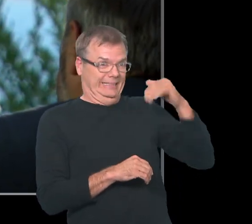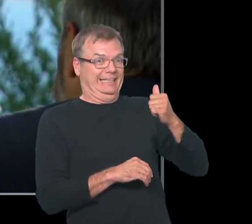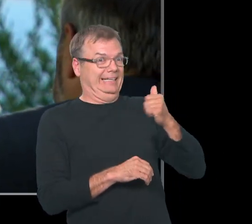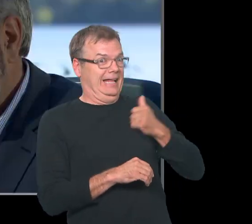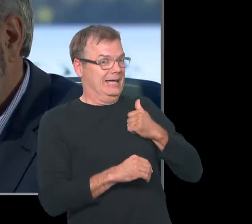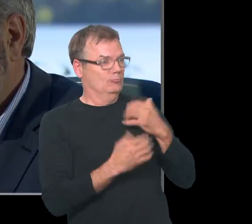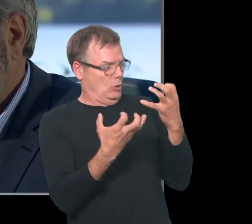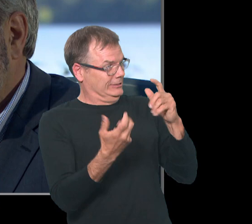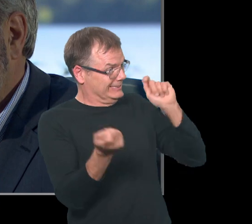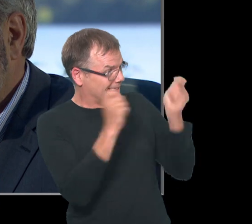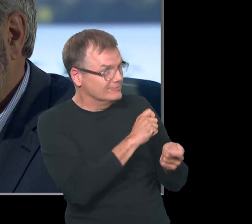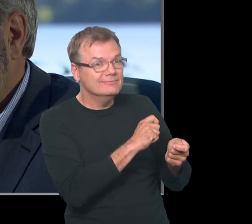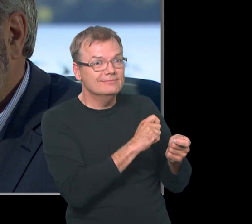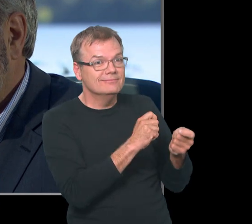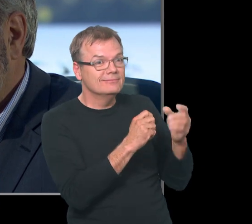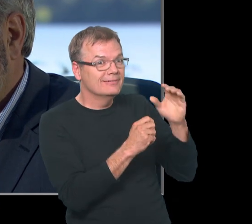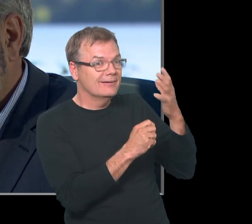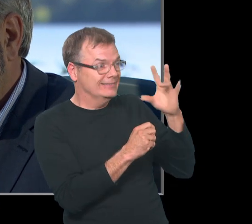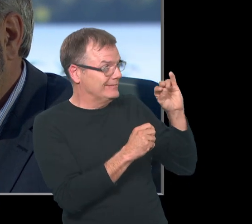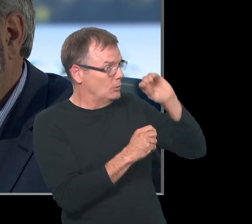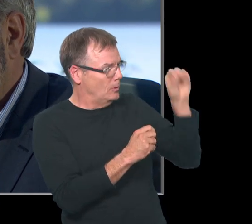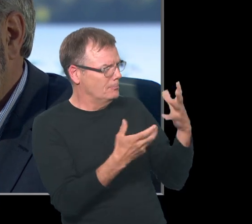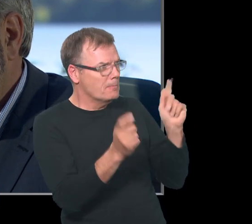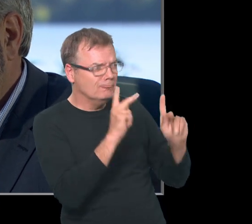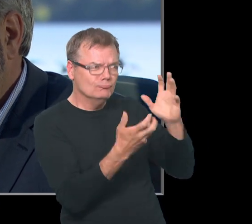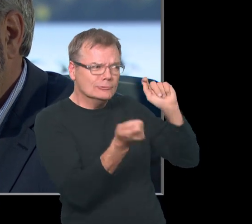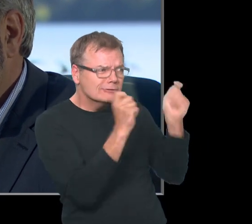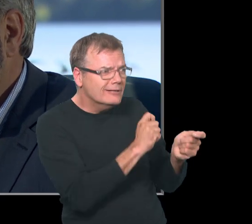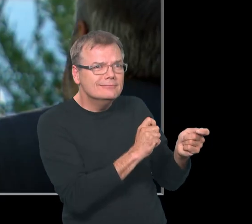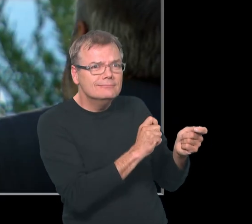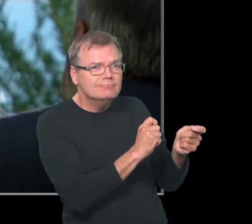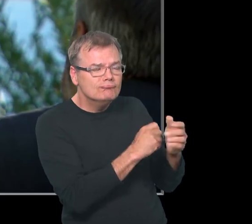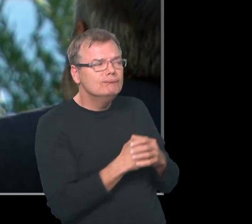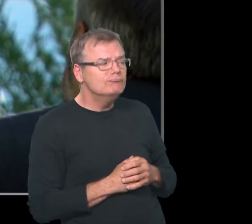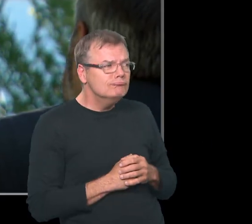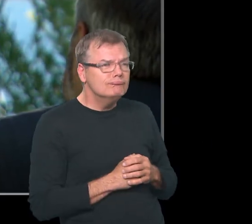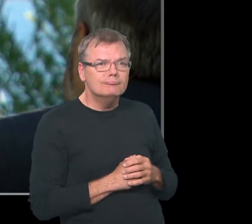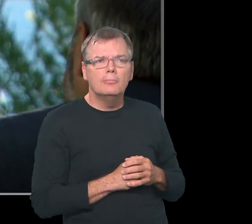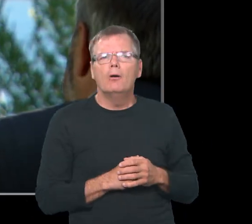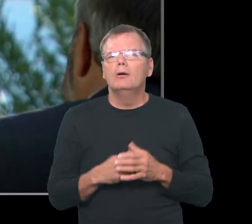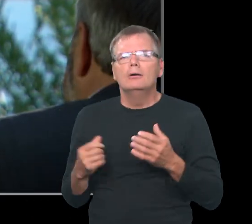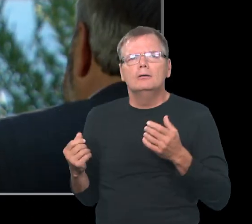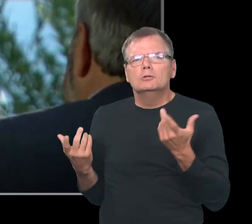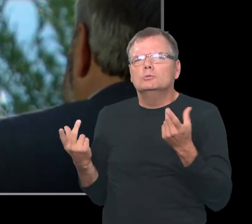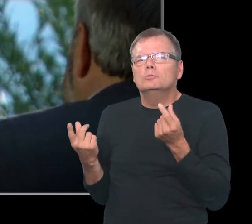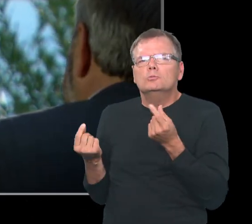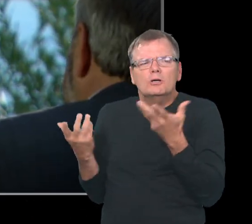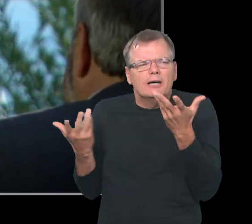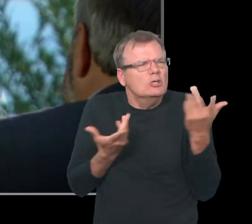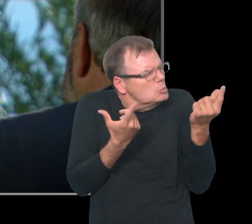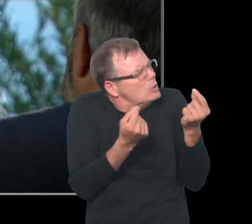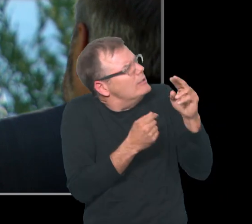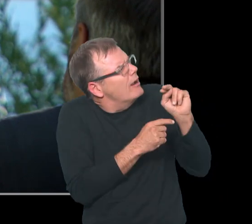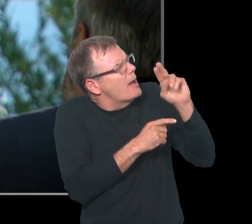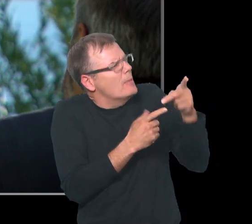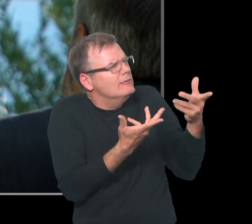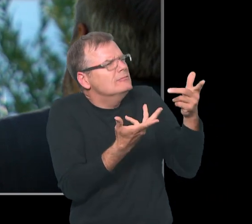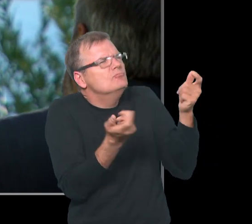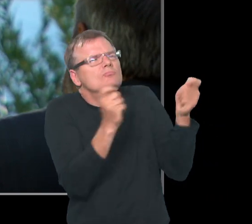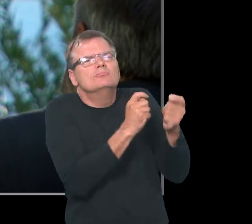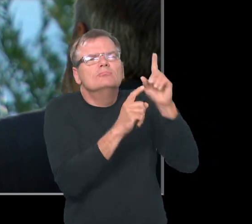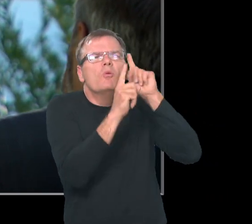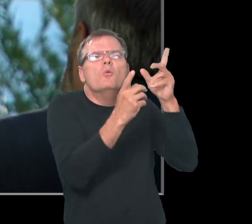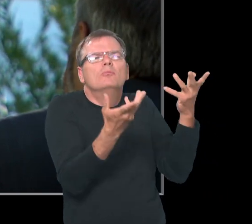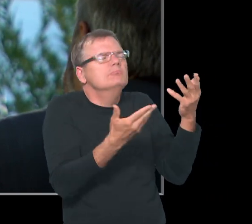change. Polls suggest up to 70% say they want change. What are you offering, and how fast